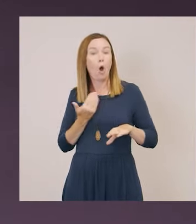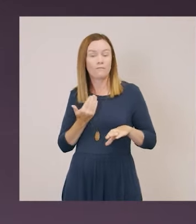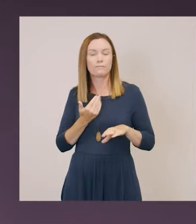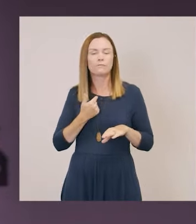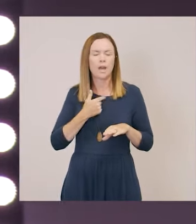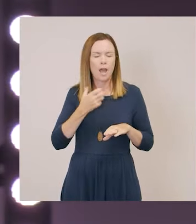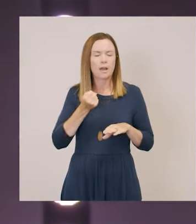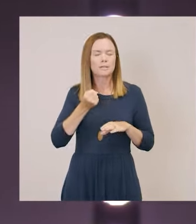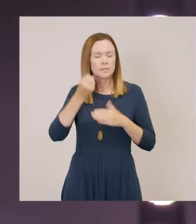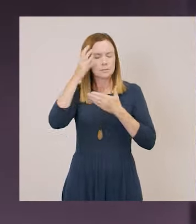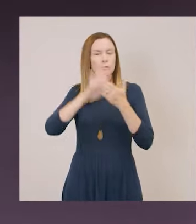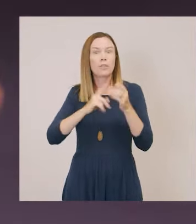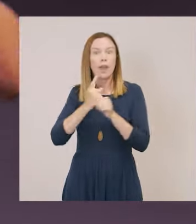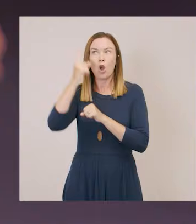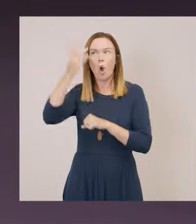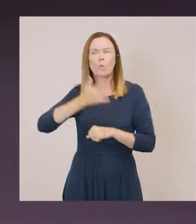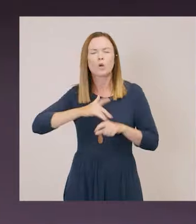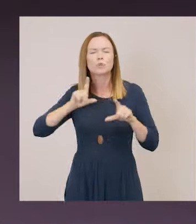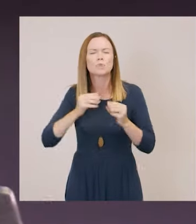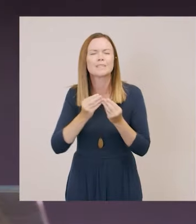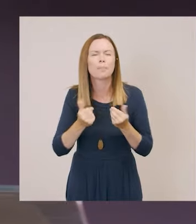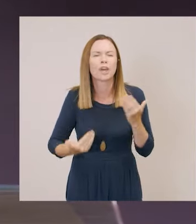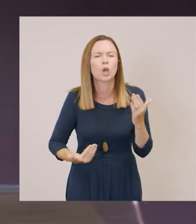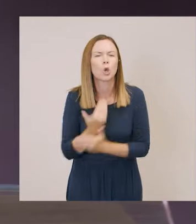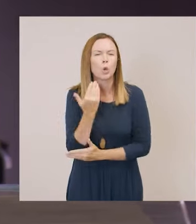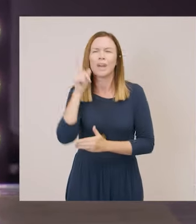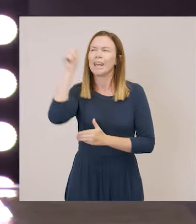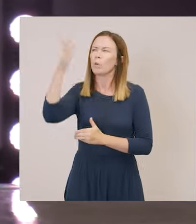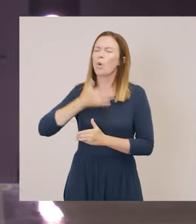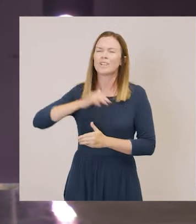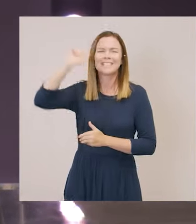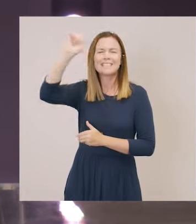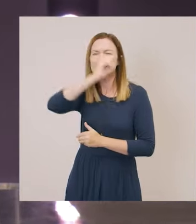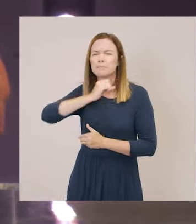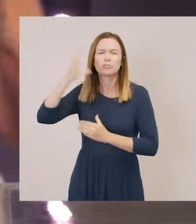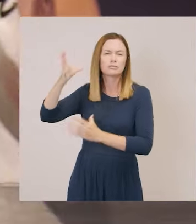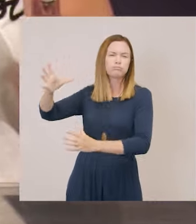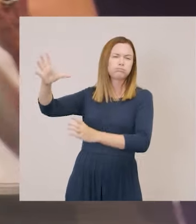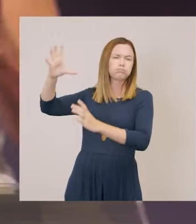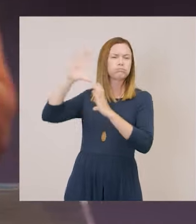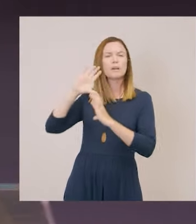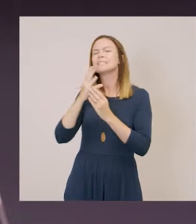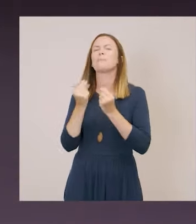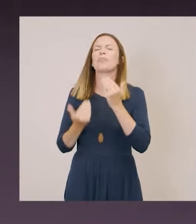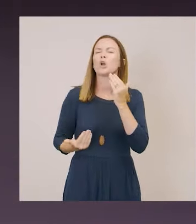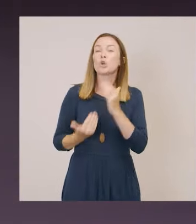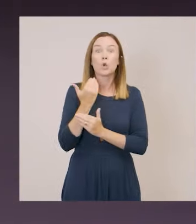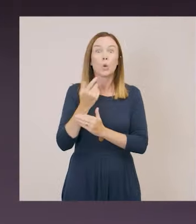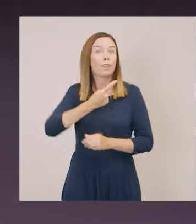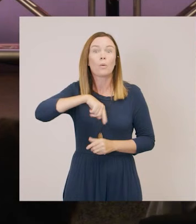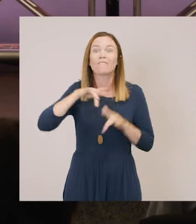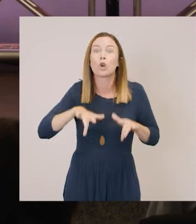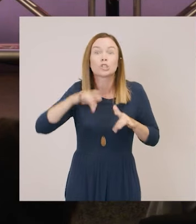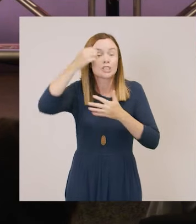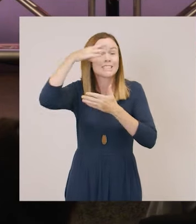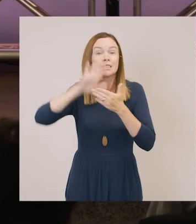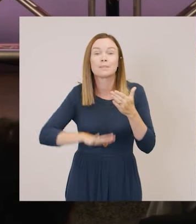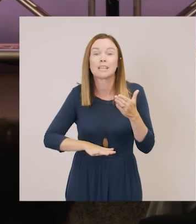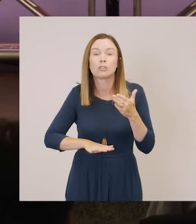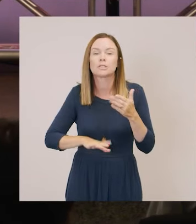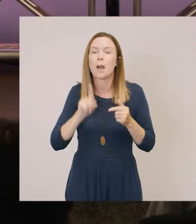to do something new, that he's looking to pour out his spirit in a whole new way, something that we haven't experienced before. But